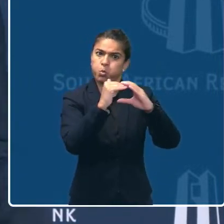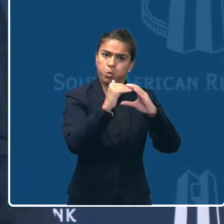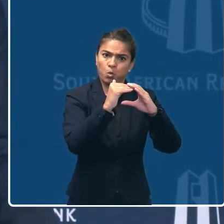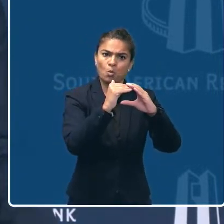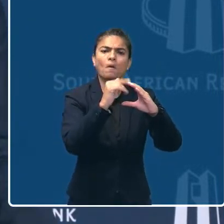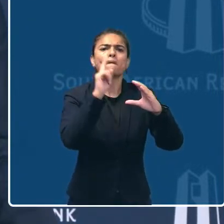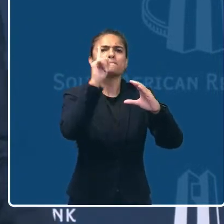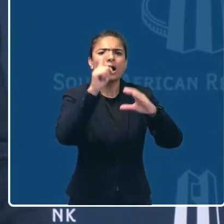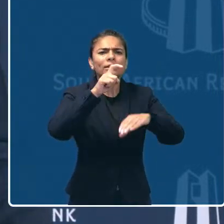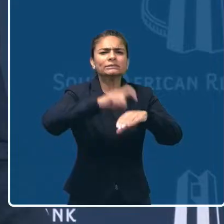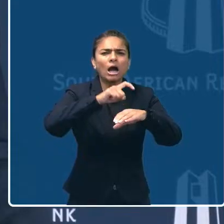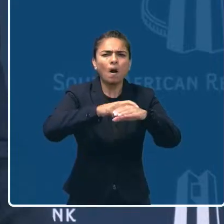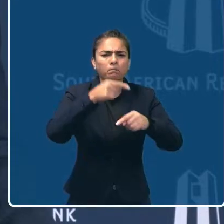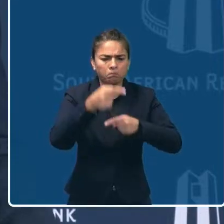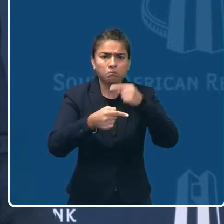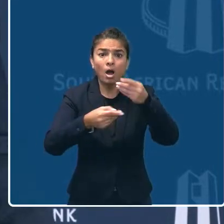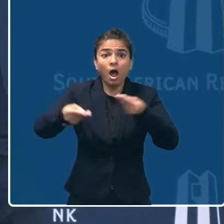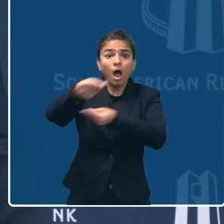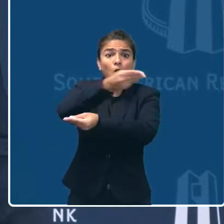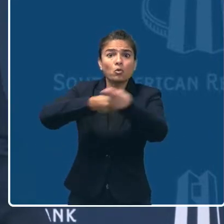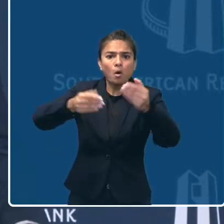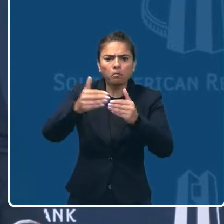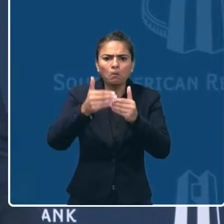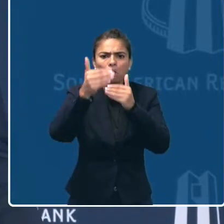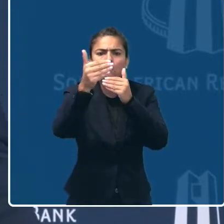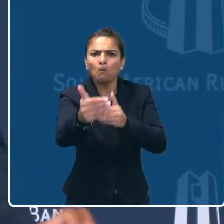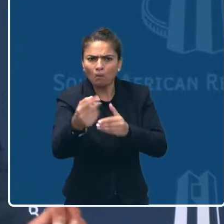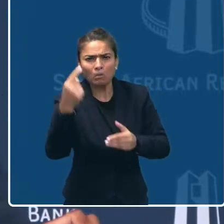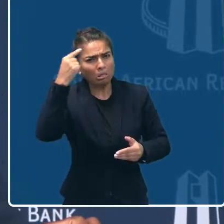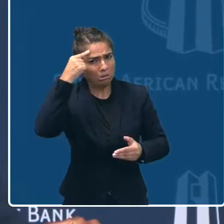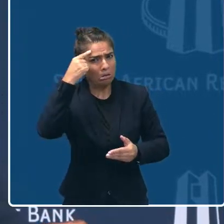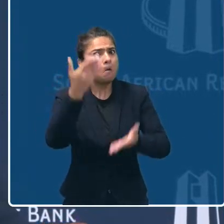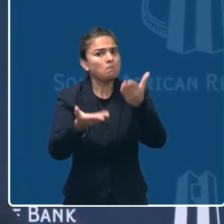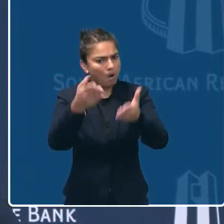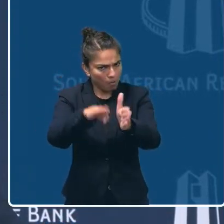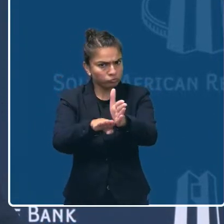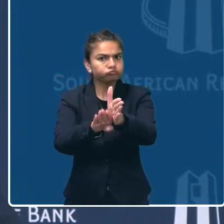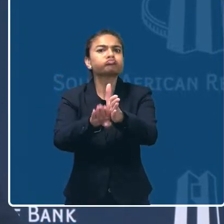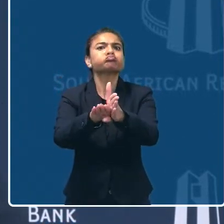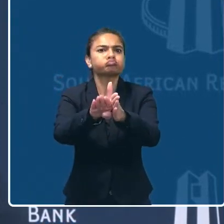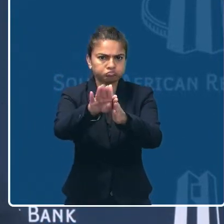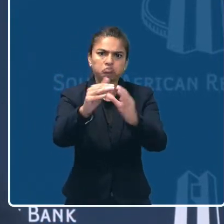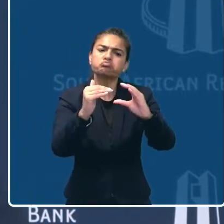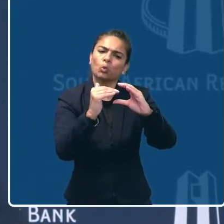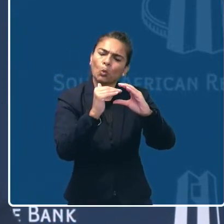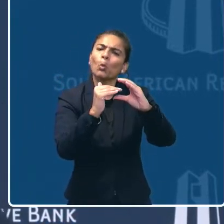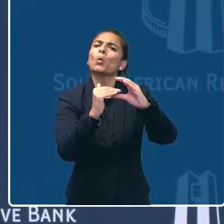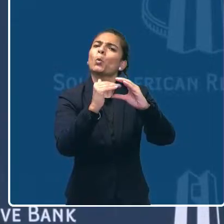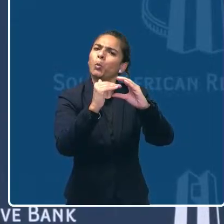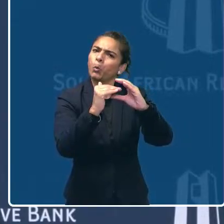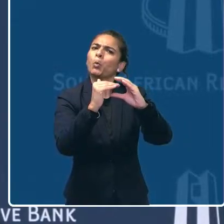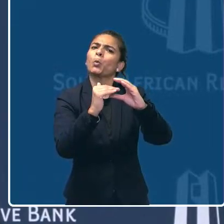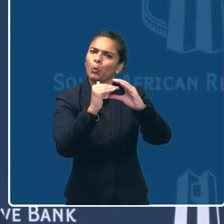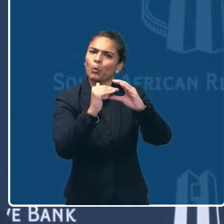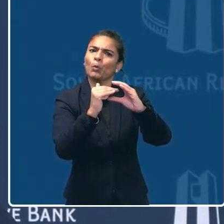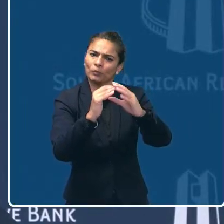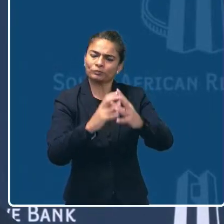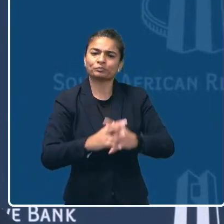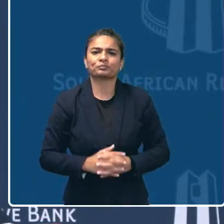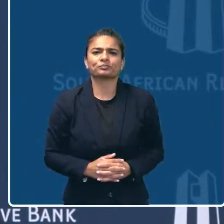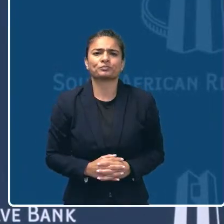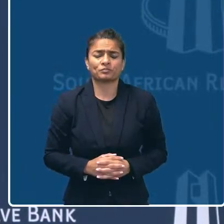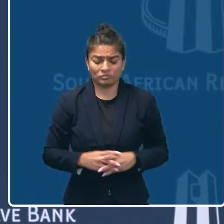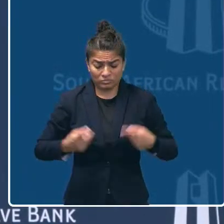does better later in the forecast as rates ease further. The MPC is of the view that